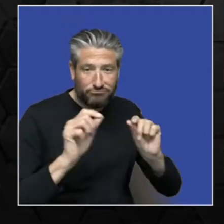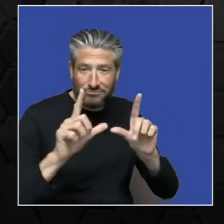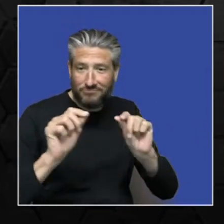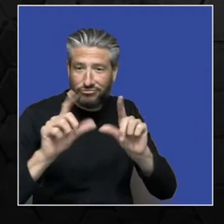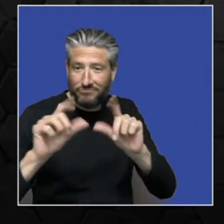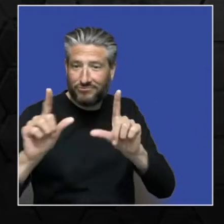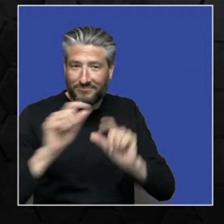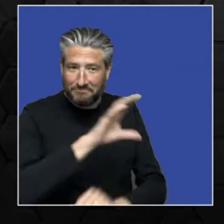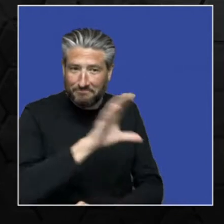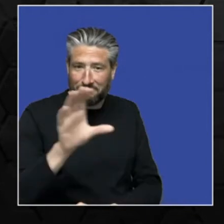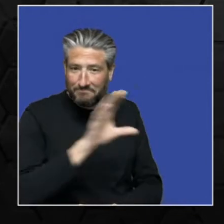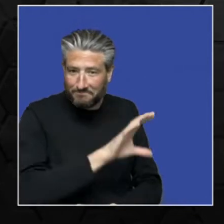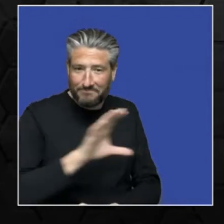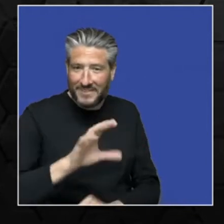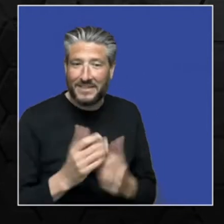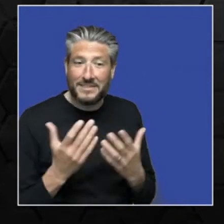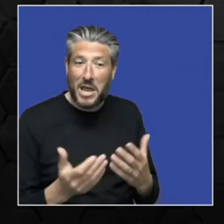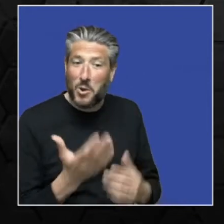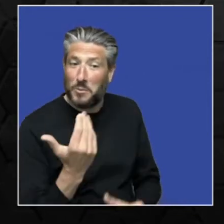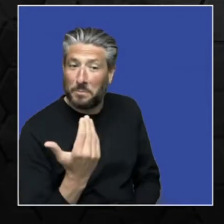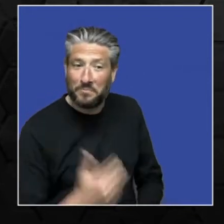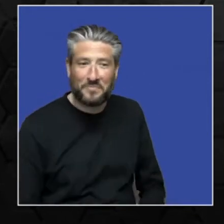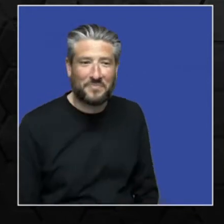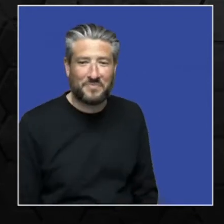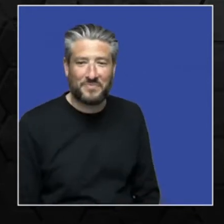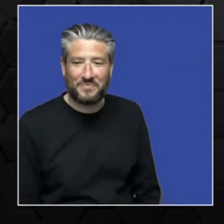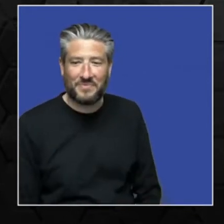the topic. Hey, Vedant.